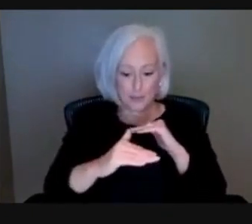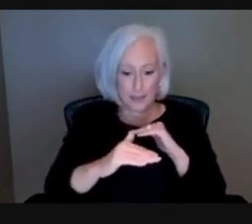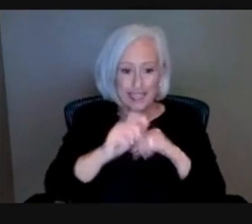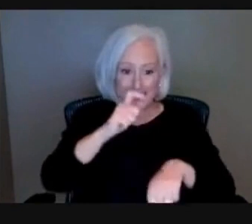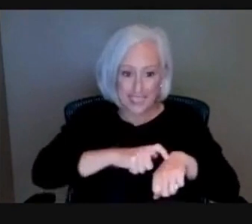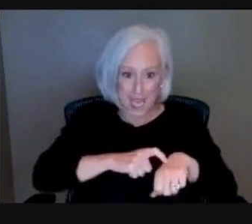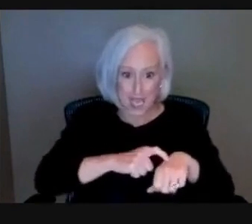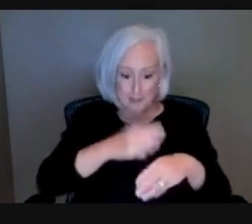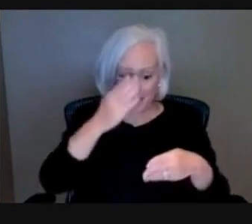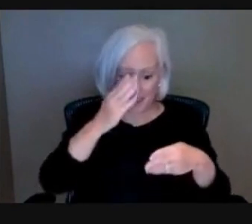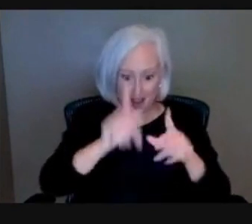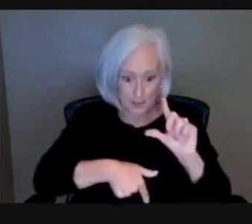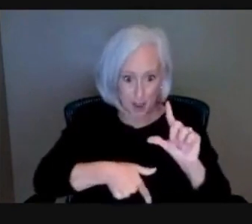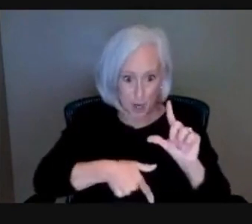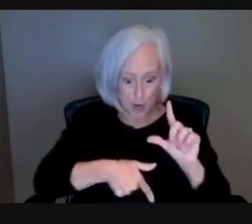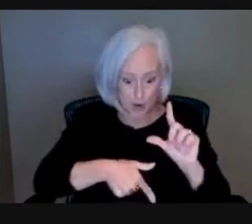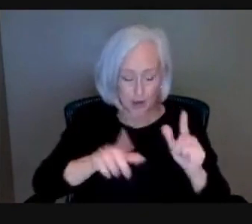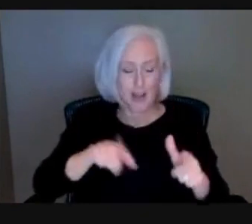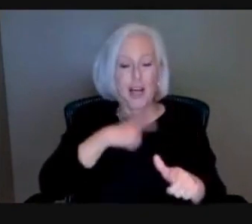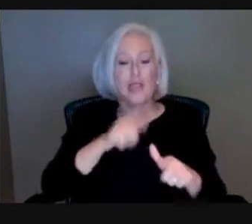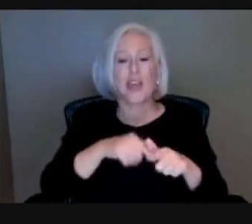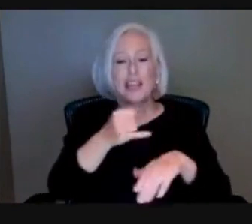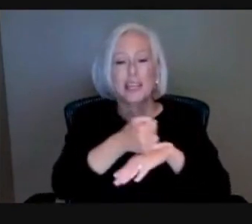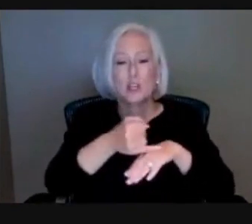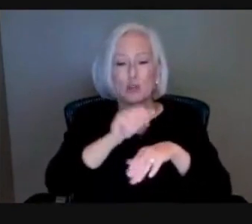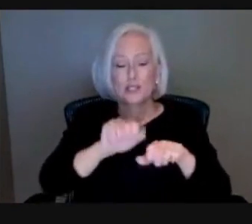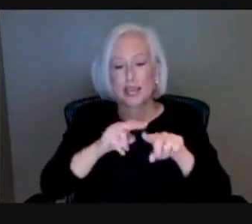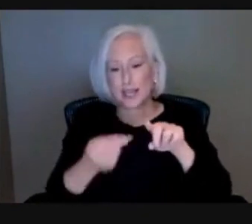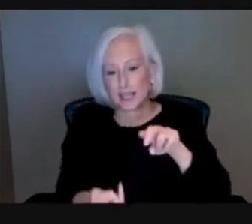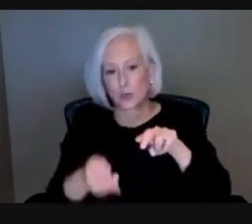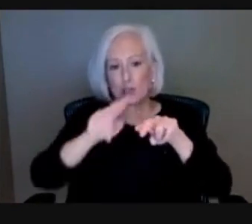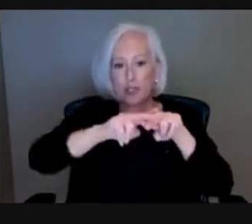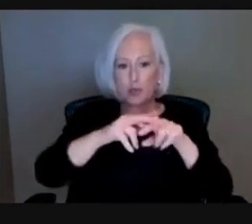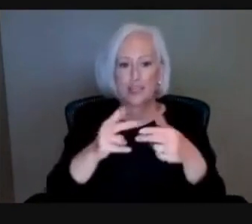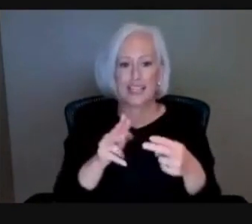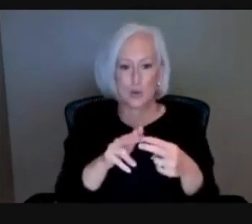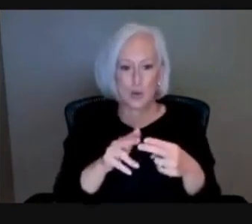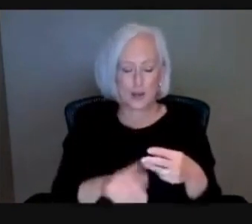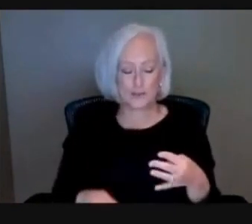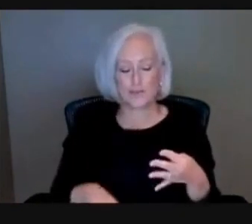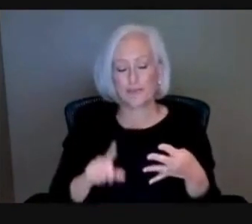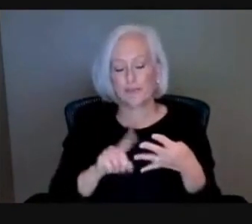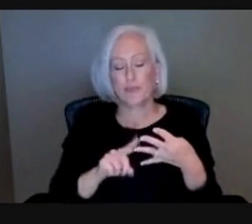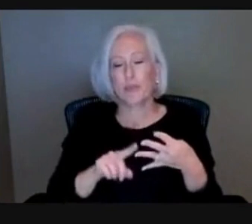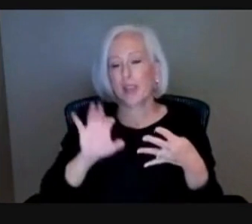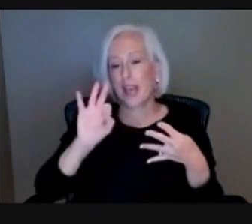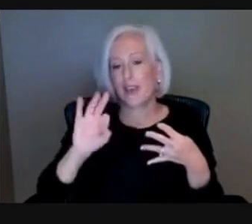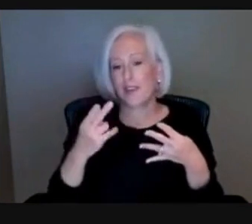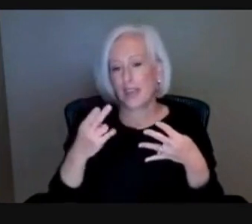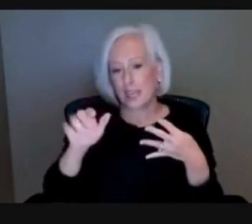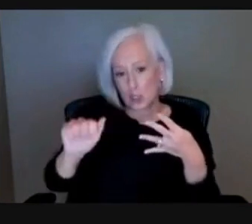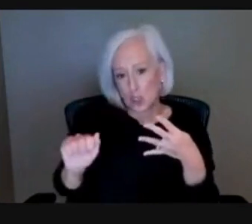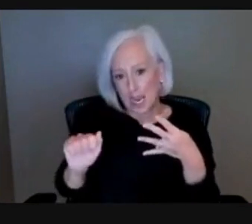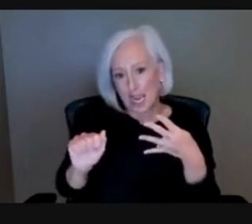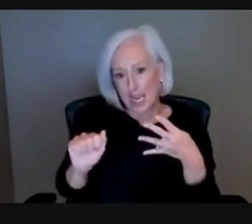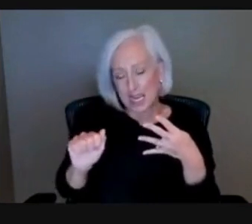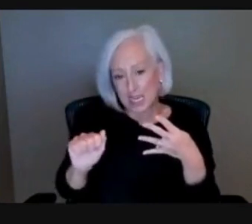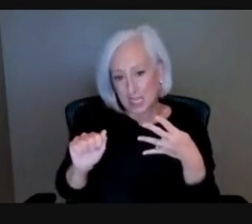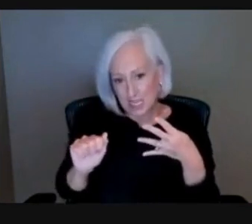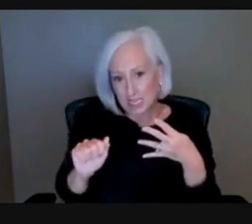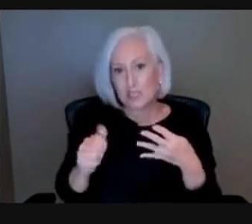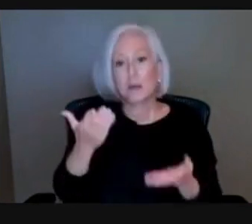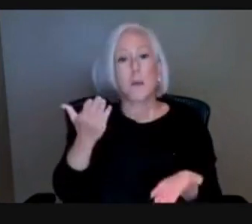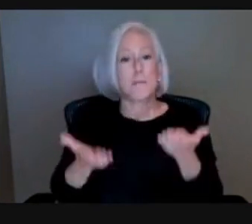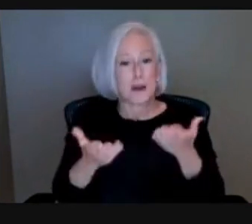the ability to go up or go down. FHA. FHA is another avenue for you to possibly obtain